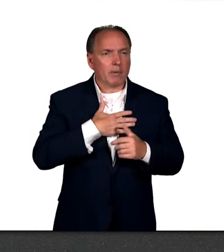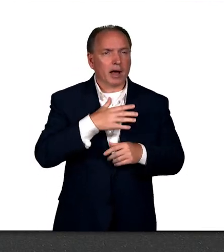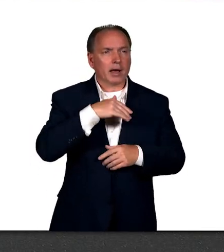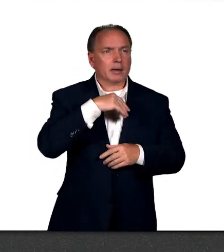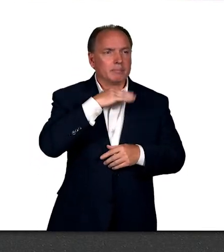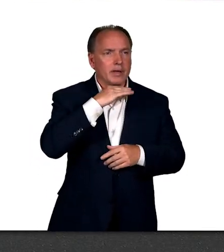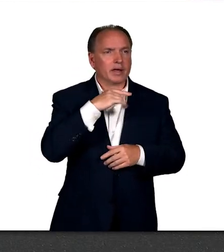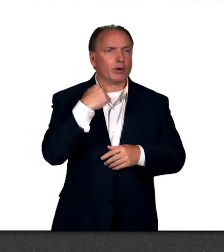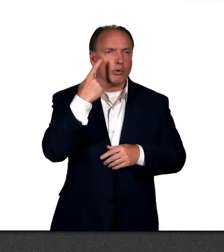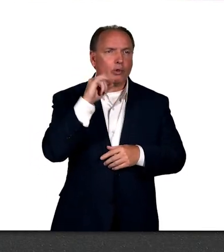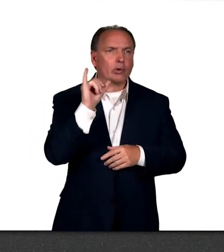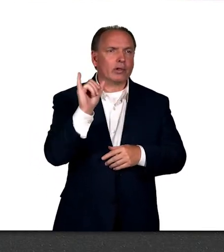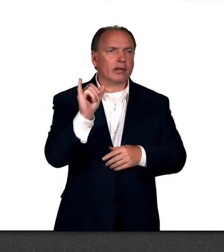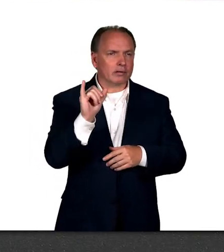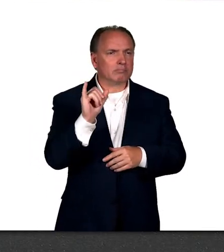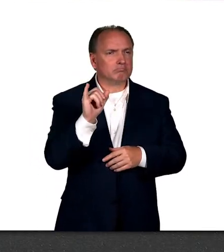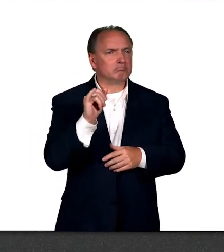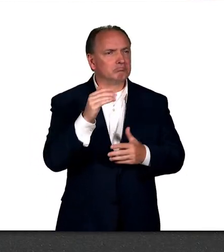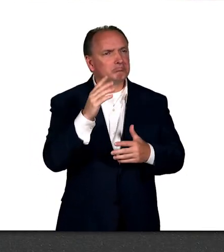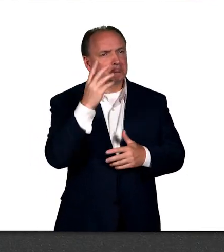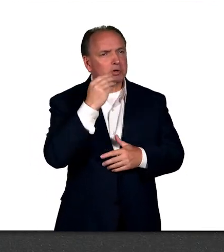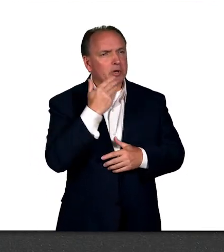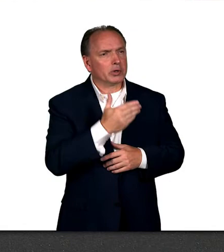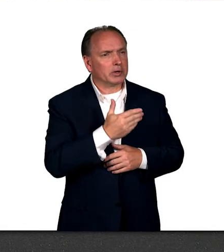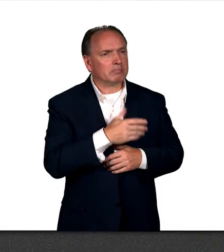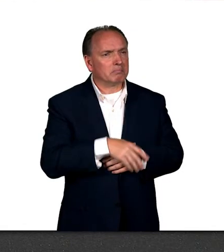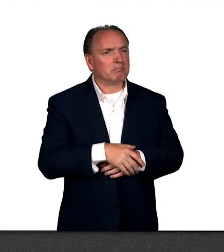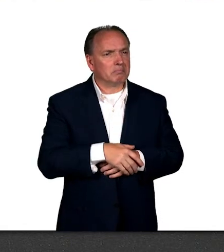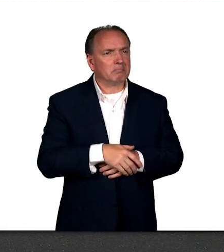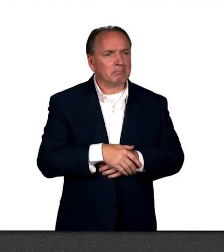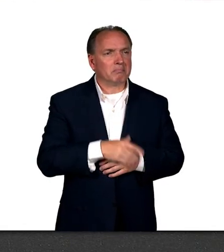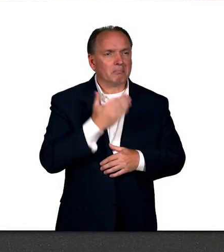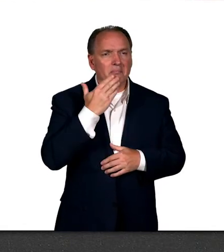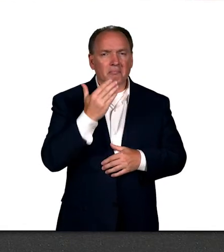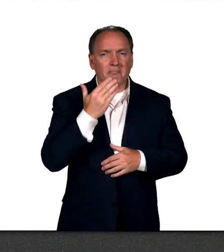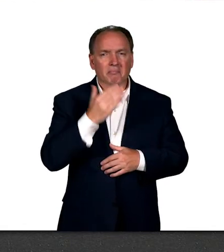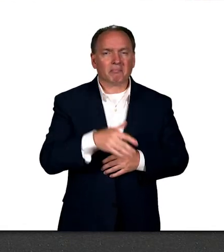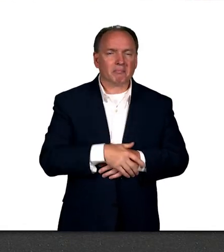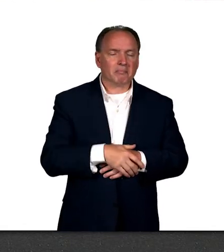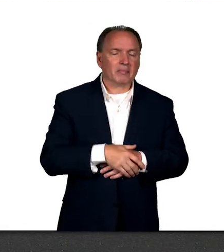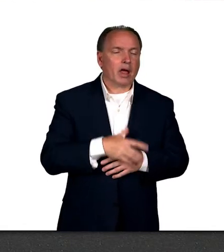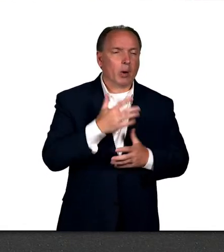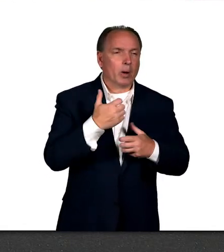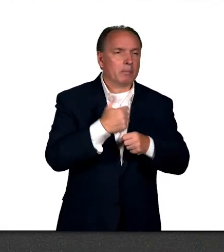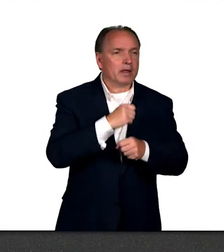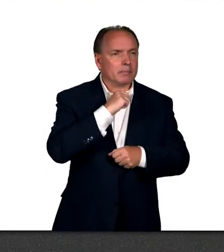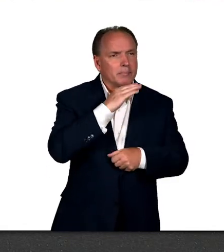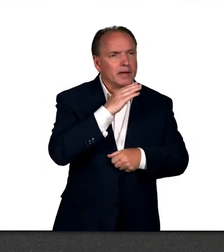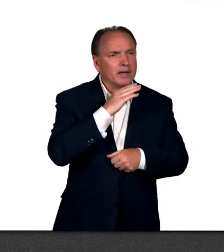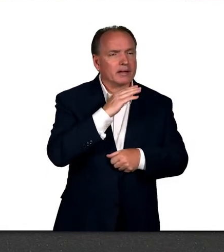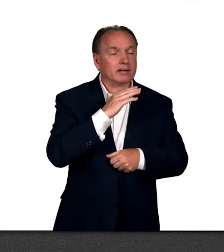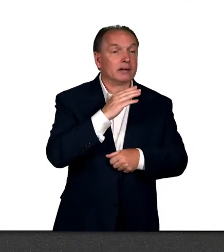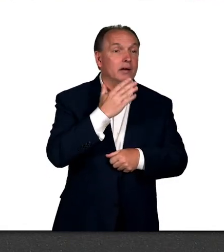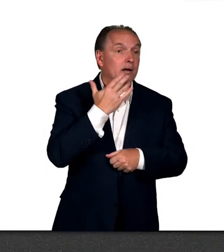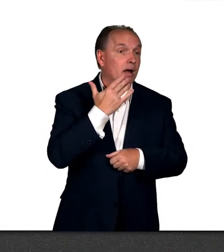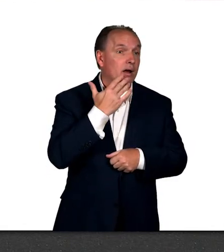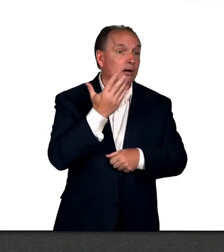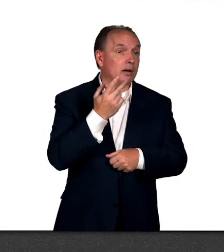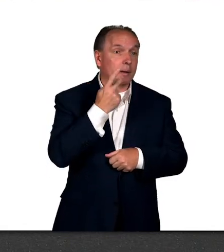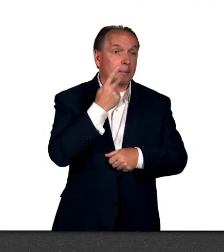pig turned out. Does it look pretty good? Oh, thanks. And I want to make the pig the color